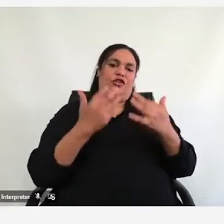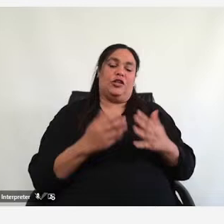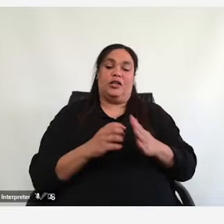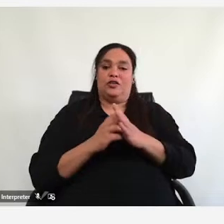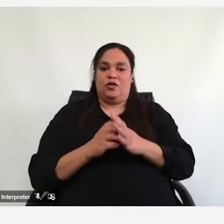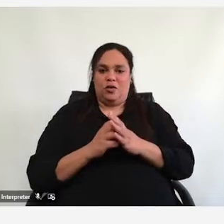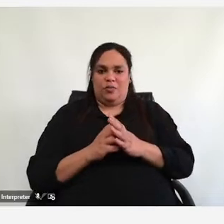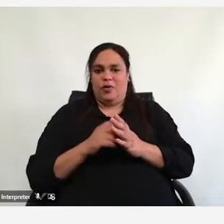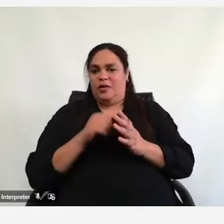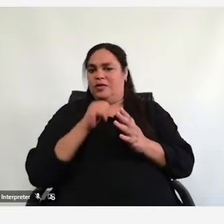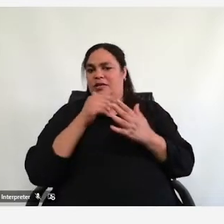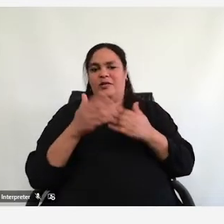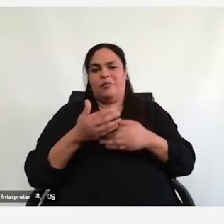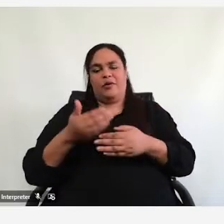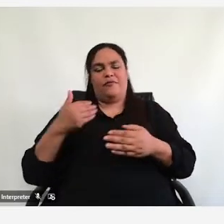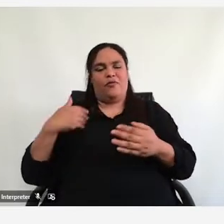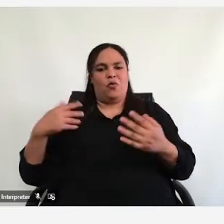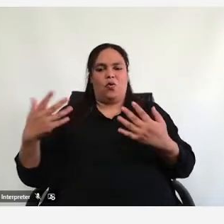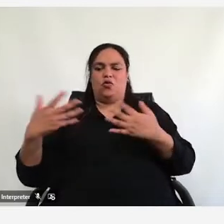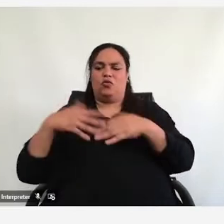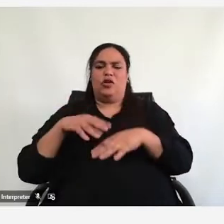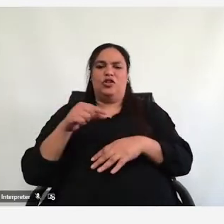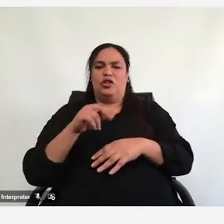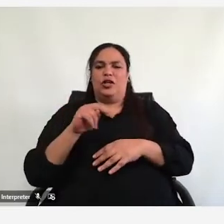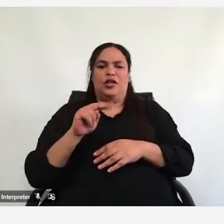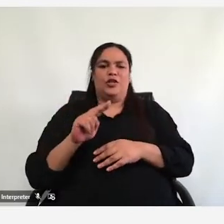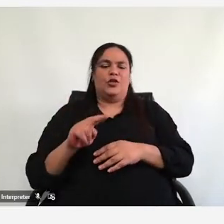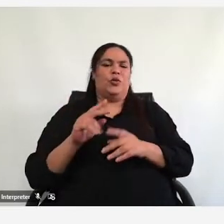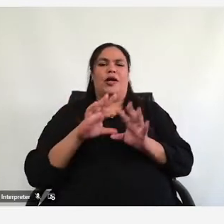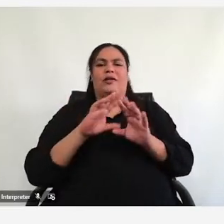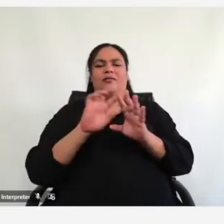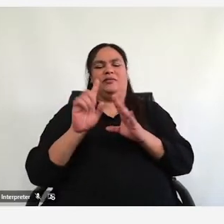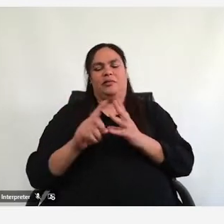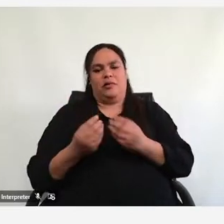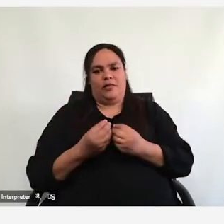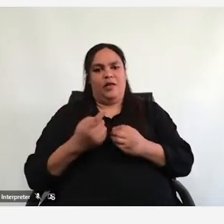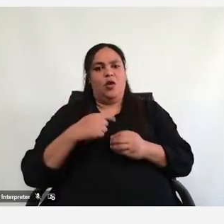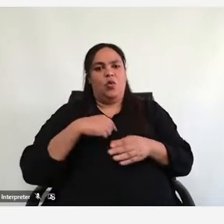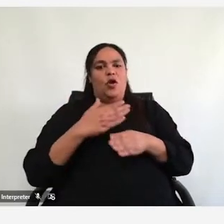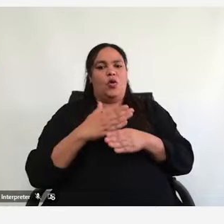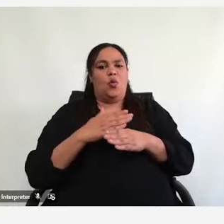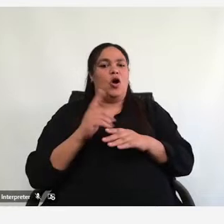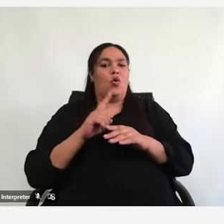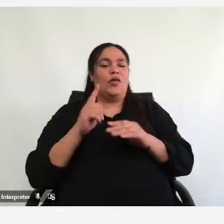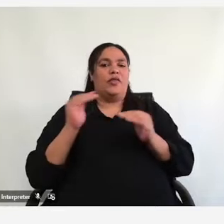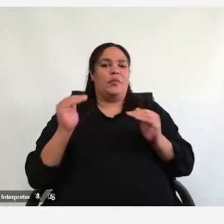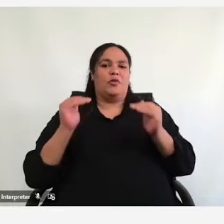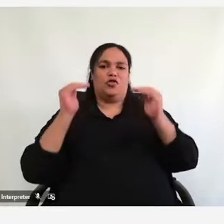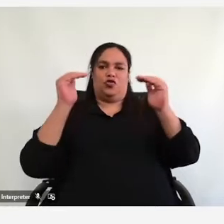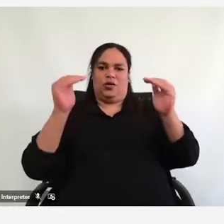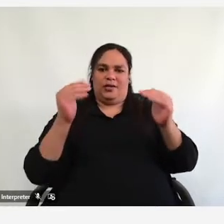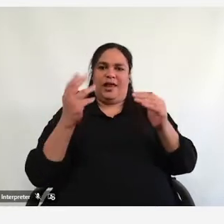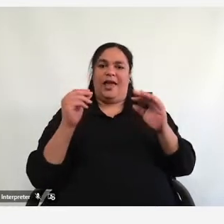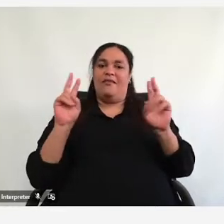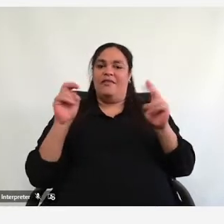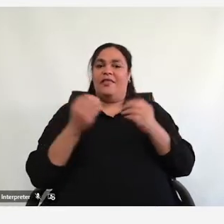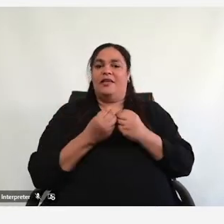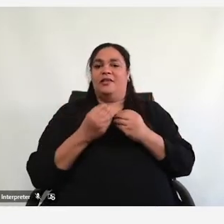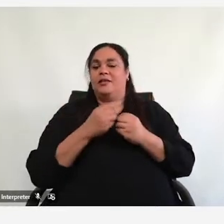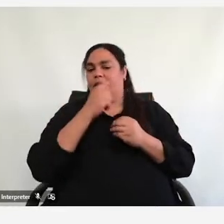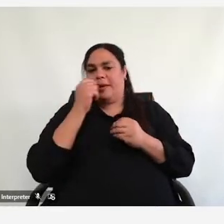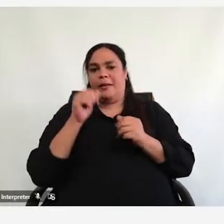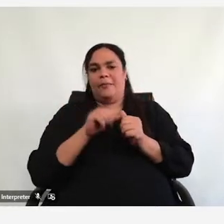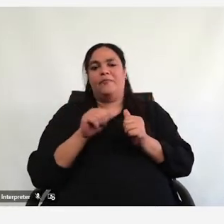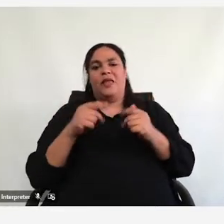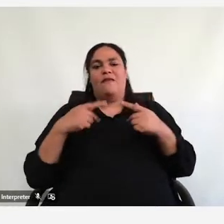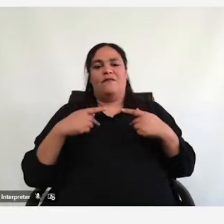example, even before coalitions and GNU and al die goeters, we work with maturity. There's this thing called, Deputy Speaker, called